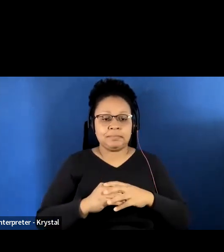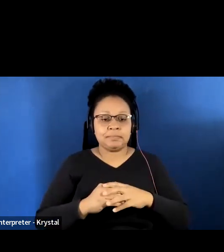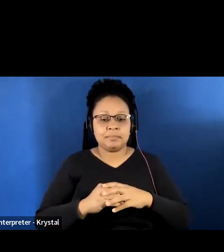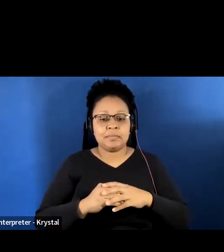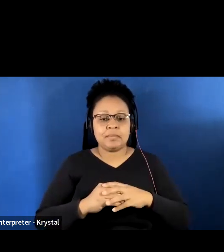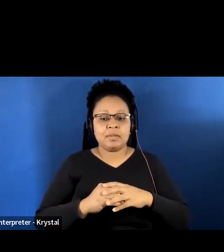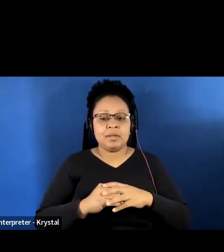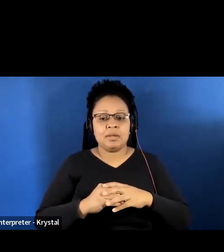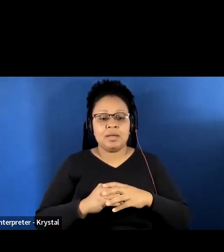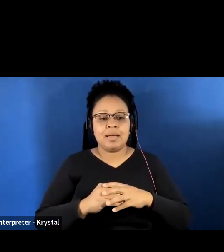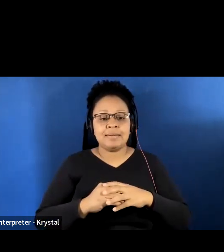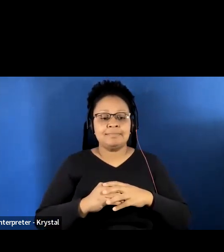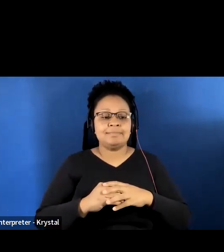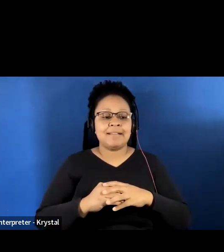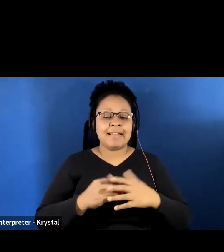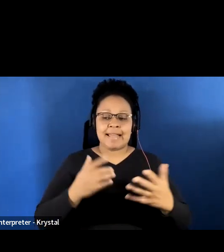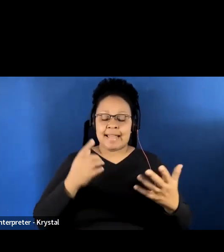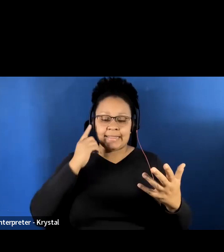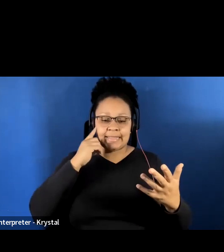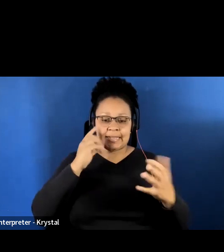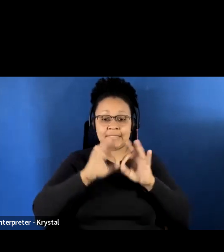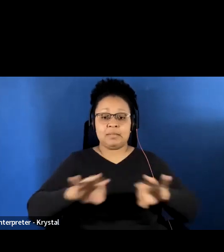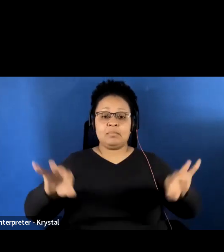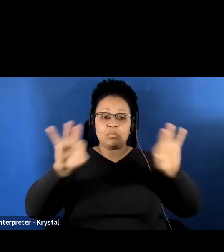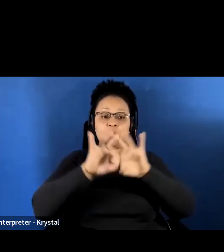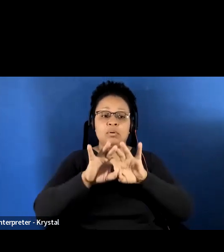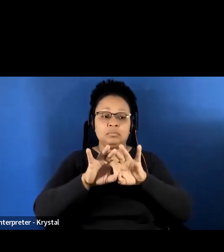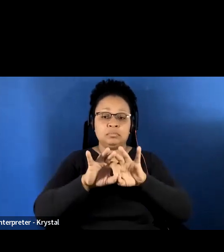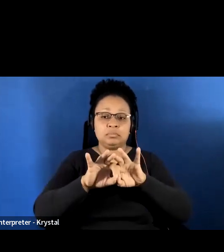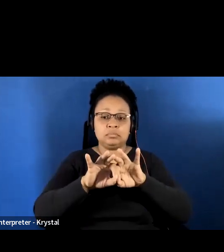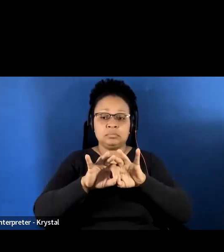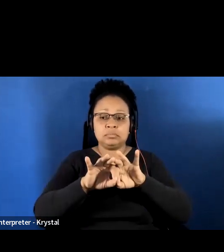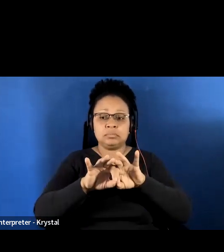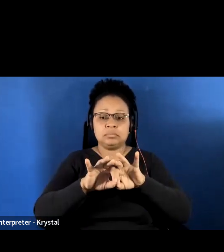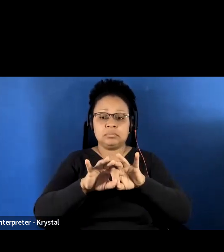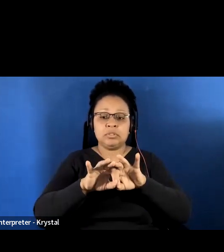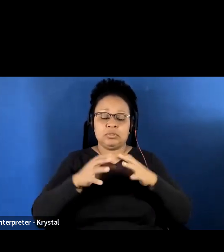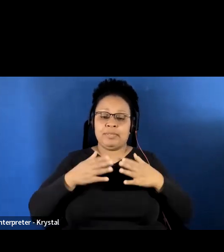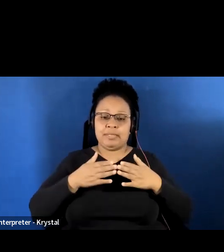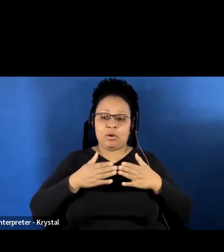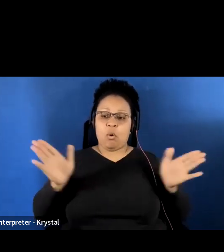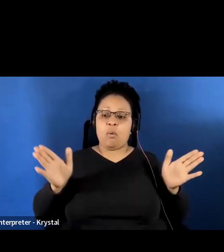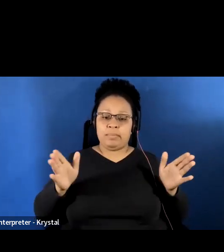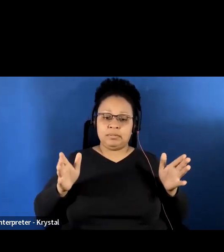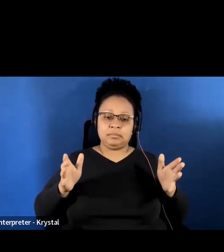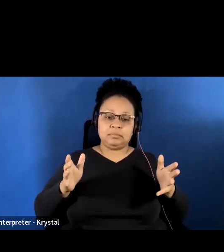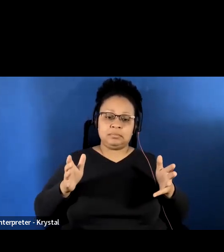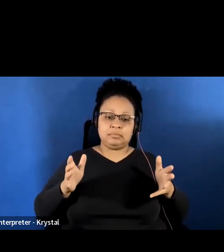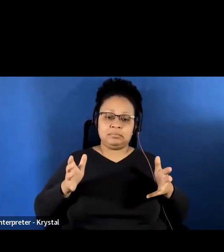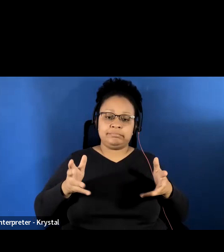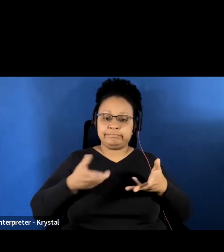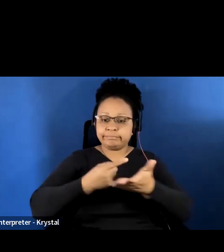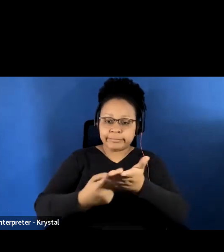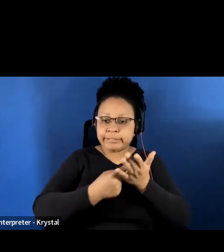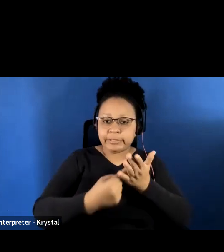I think it's going to be important to be vulnerable through some of these